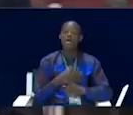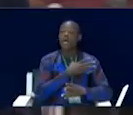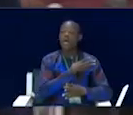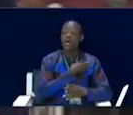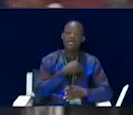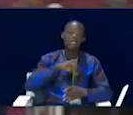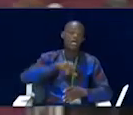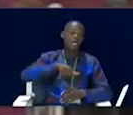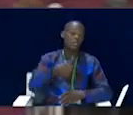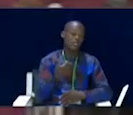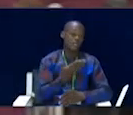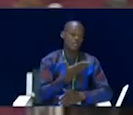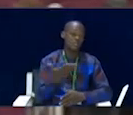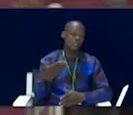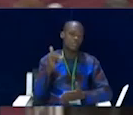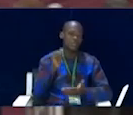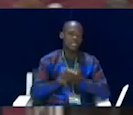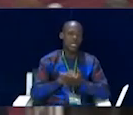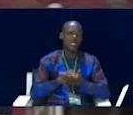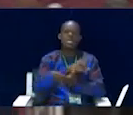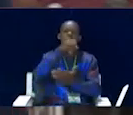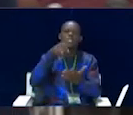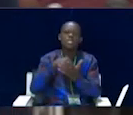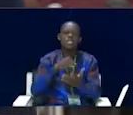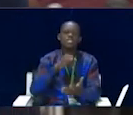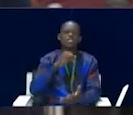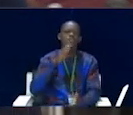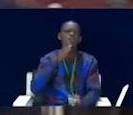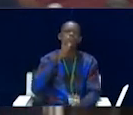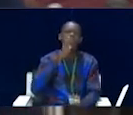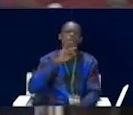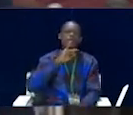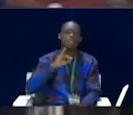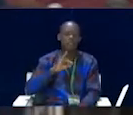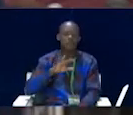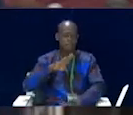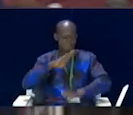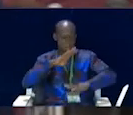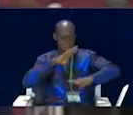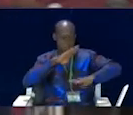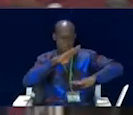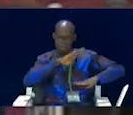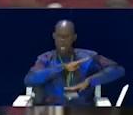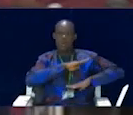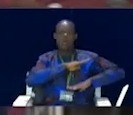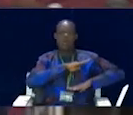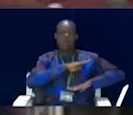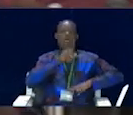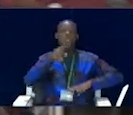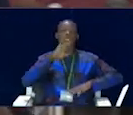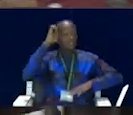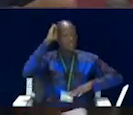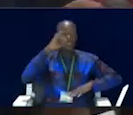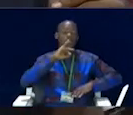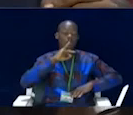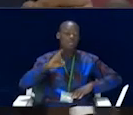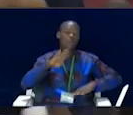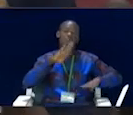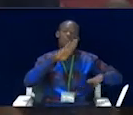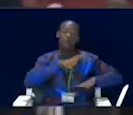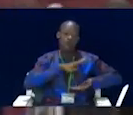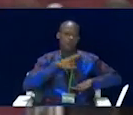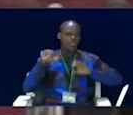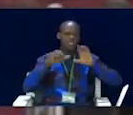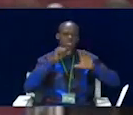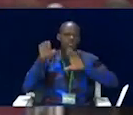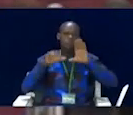Another thing was that this woman was courageous. Hey, this woman was courageous. She did not look at it